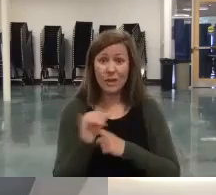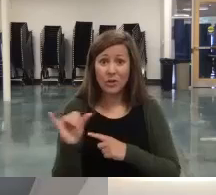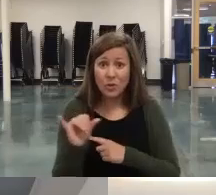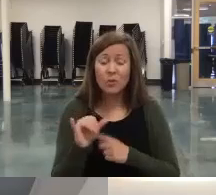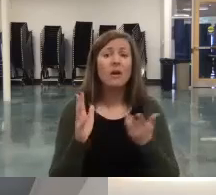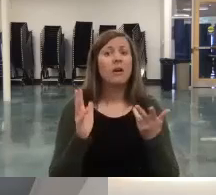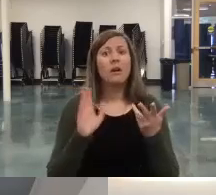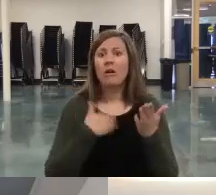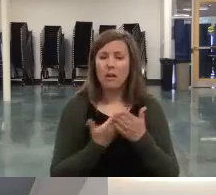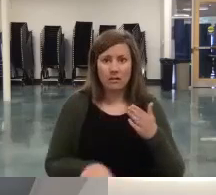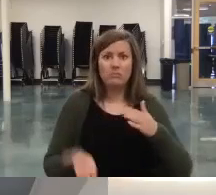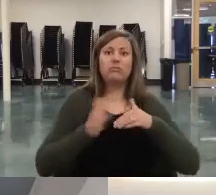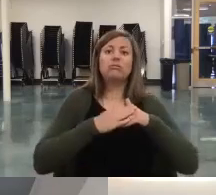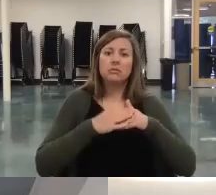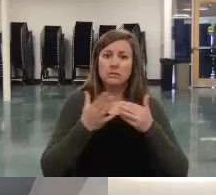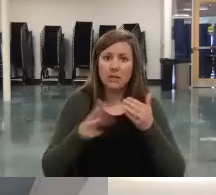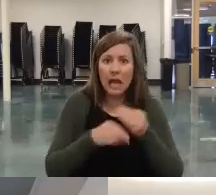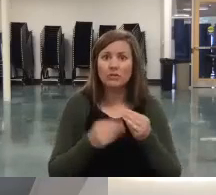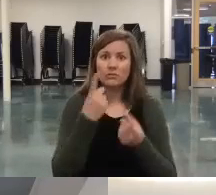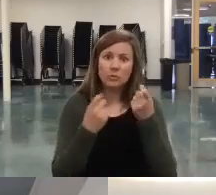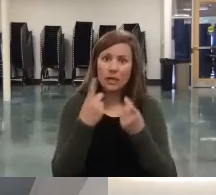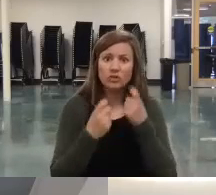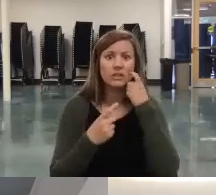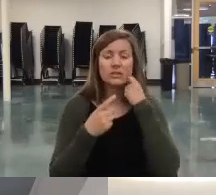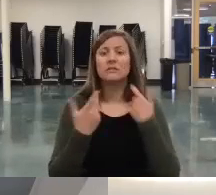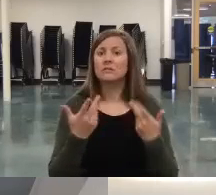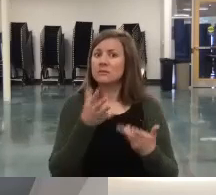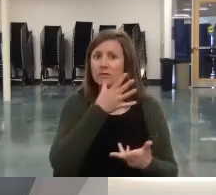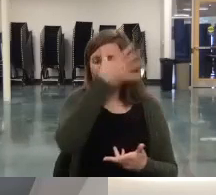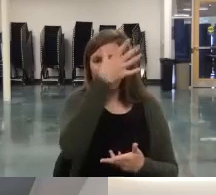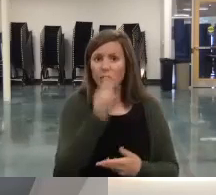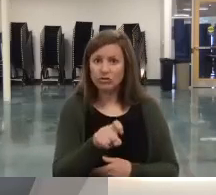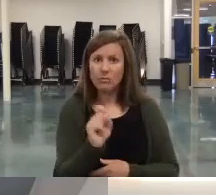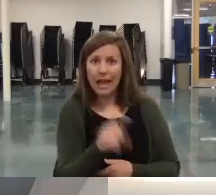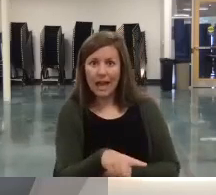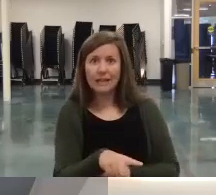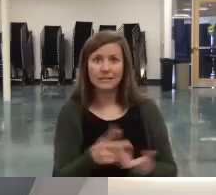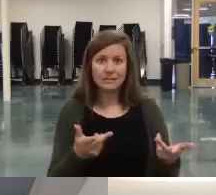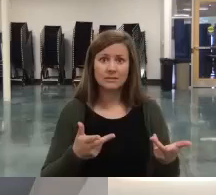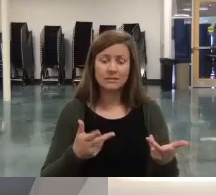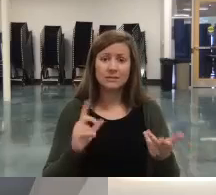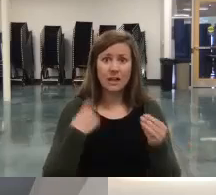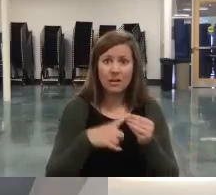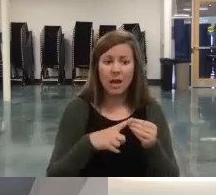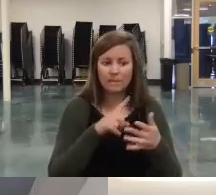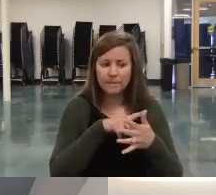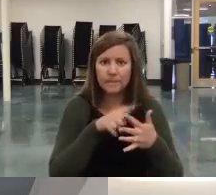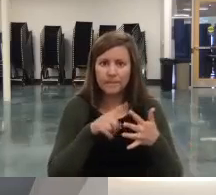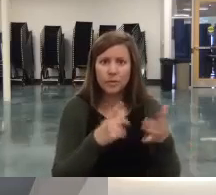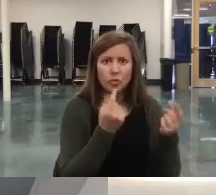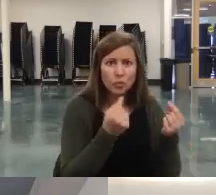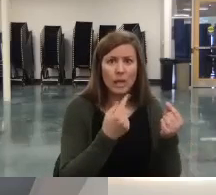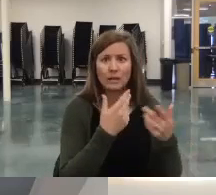those additional questions as a parent or a family member of that child should be asking that care provider about what they're doing for